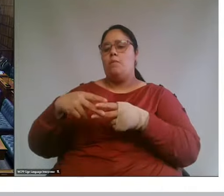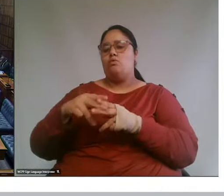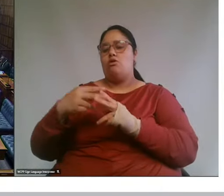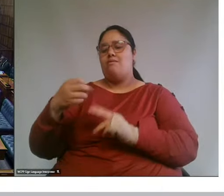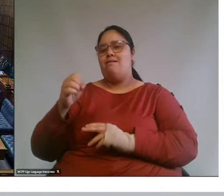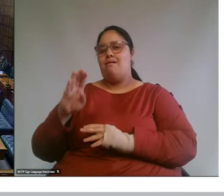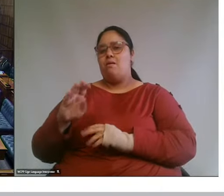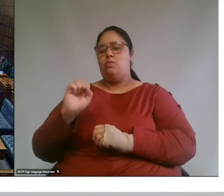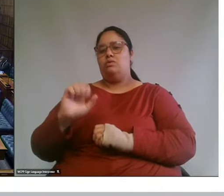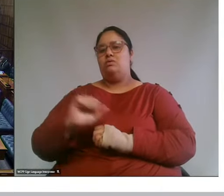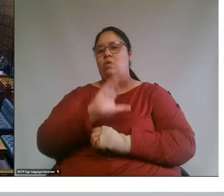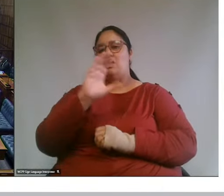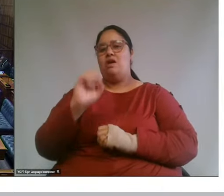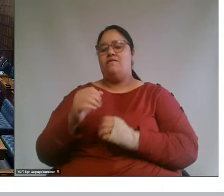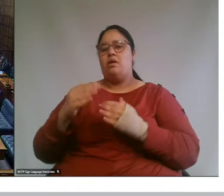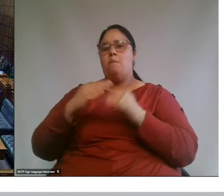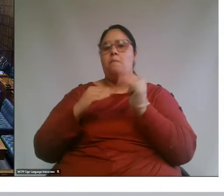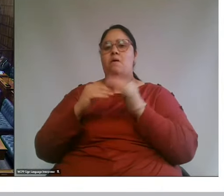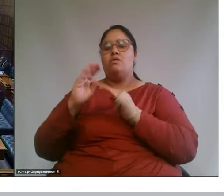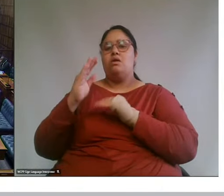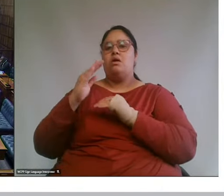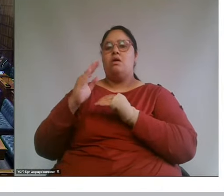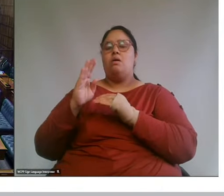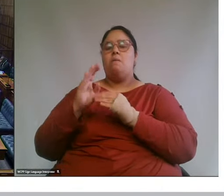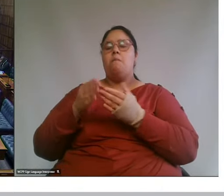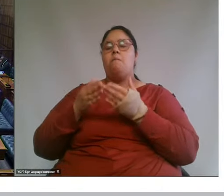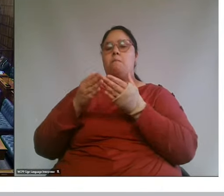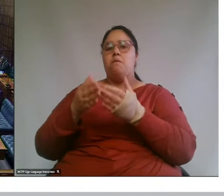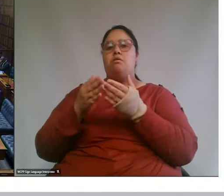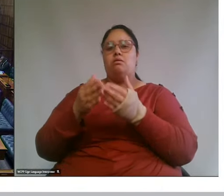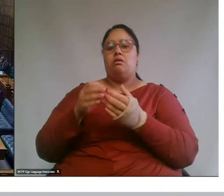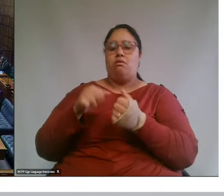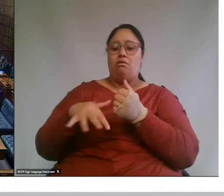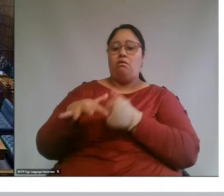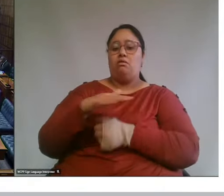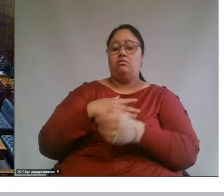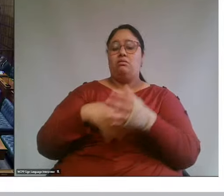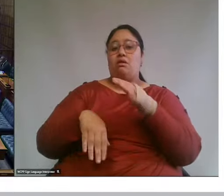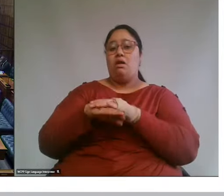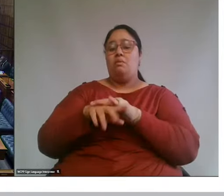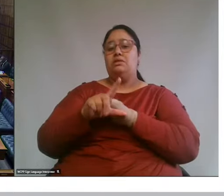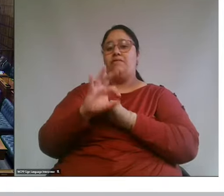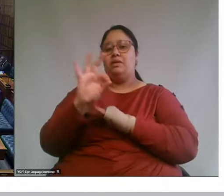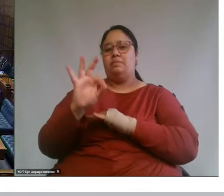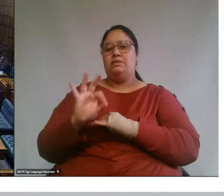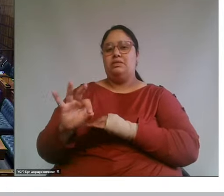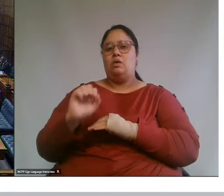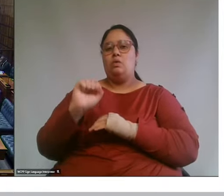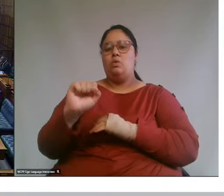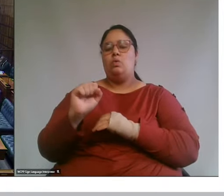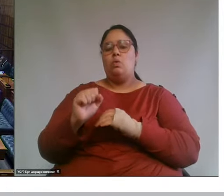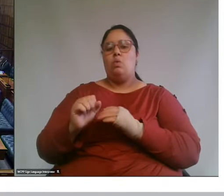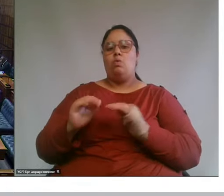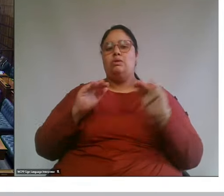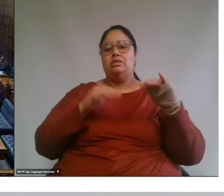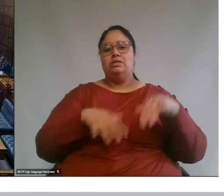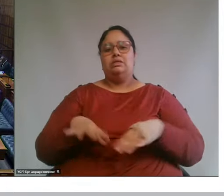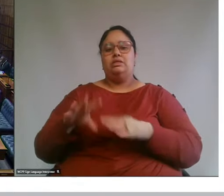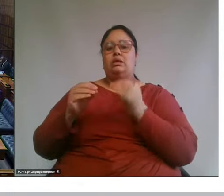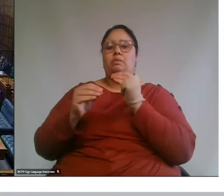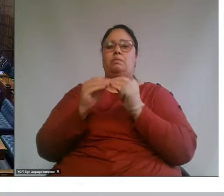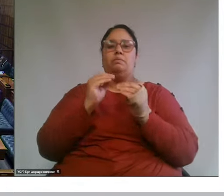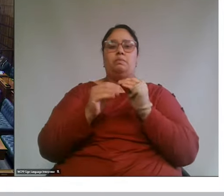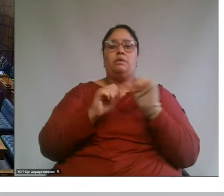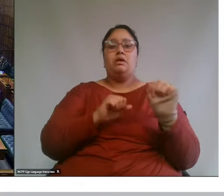African boat building industry and accounts for almost 70% of marine manufacturing um capability